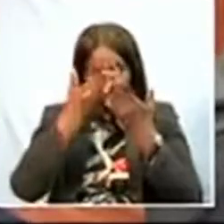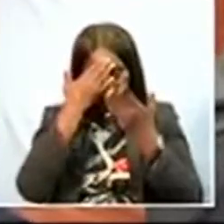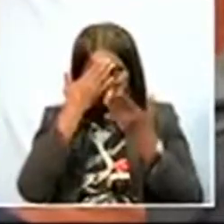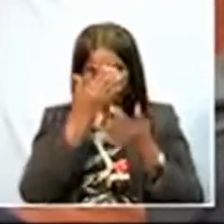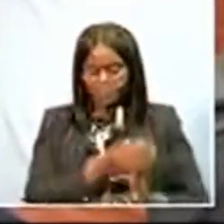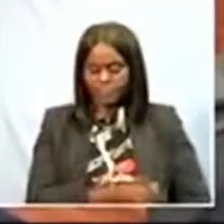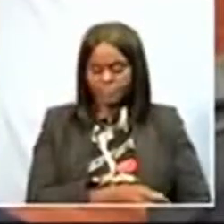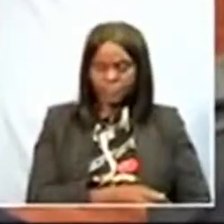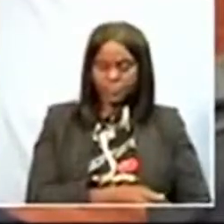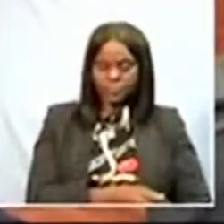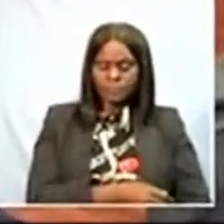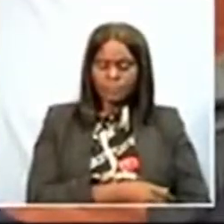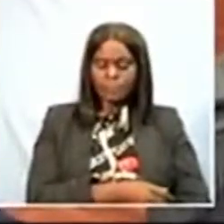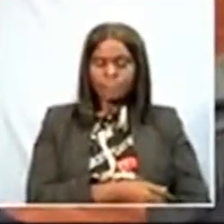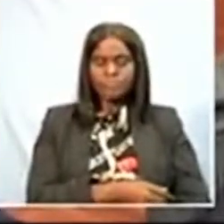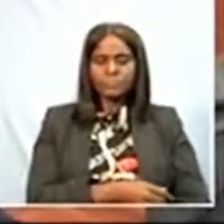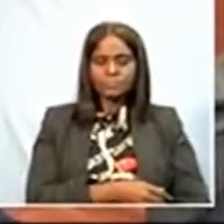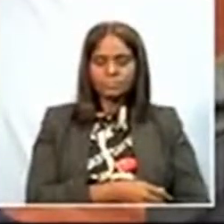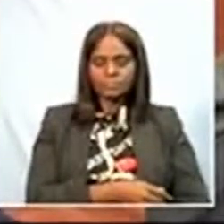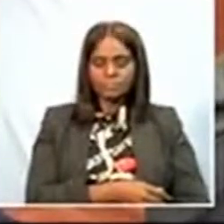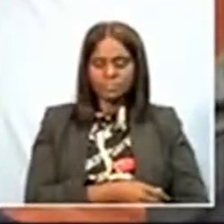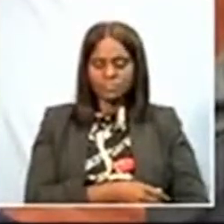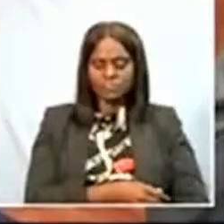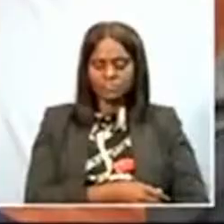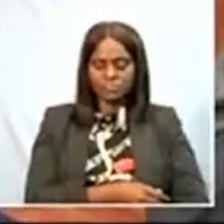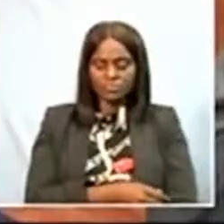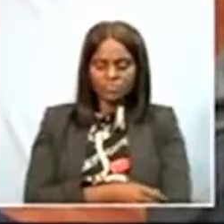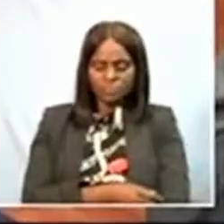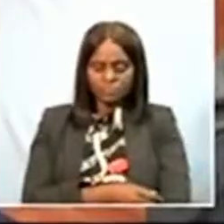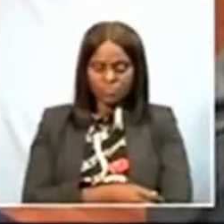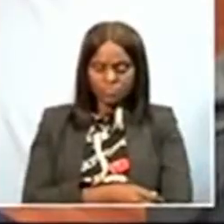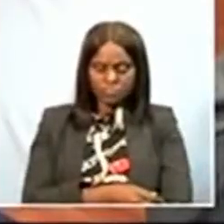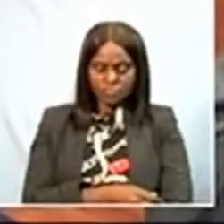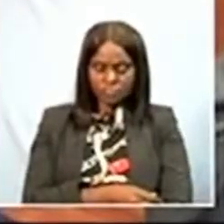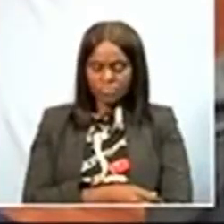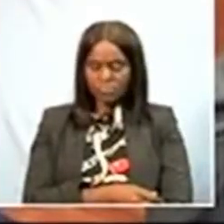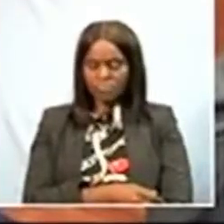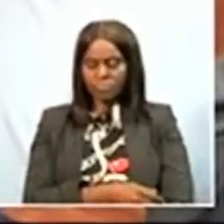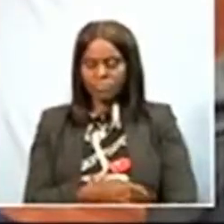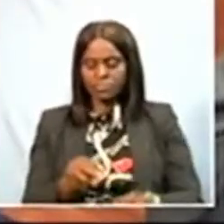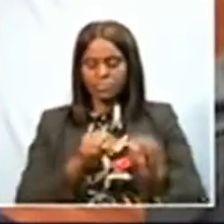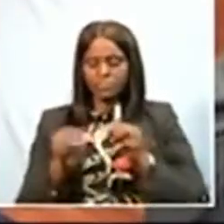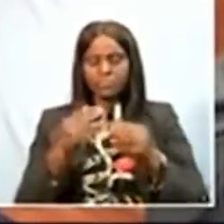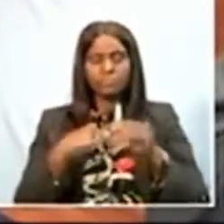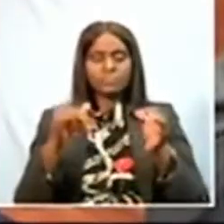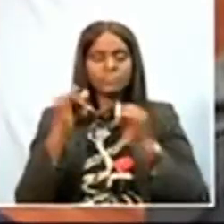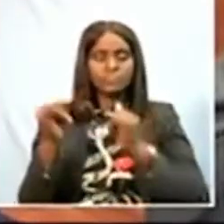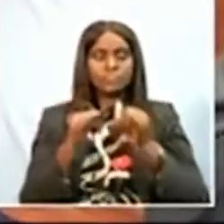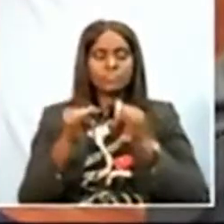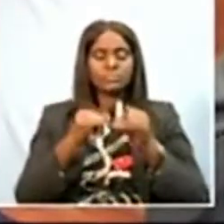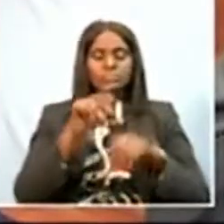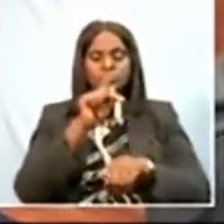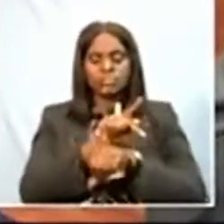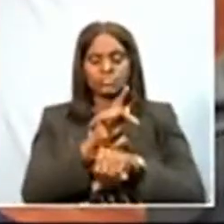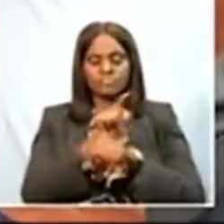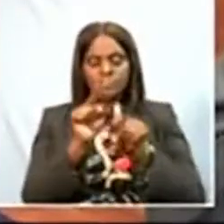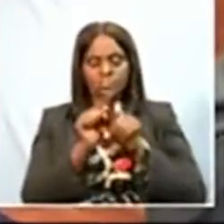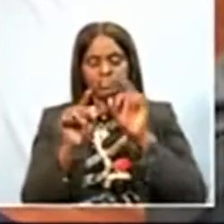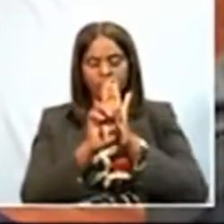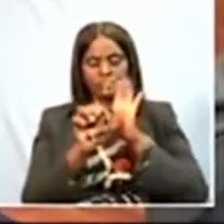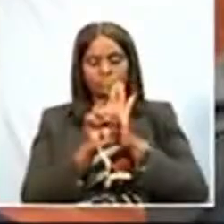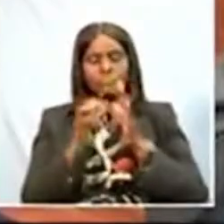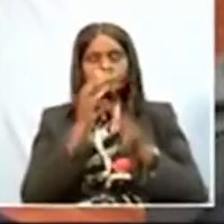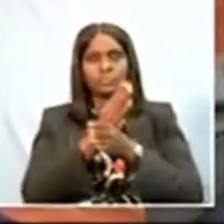survey. Action taken, Chair. Management has since implemented the projects such as construction of